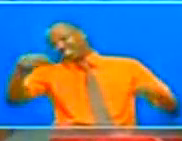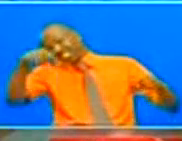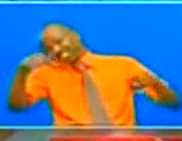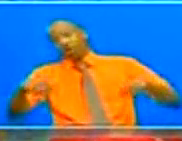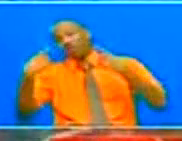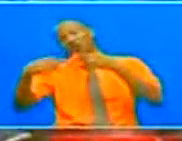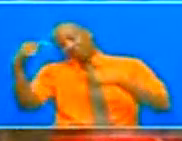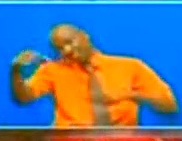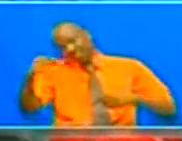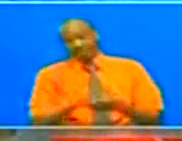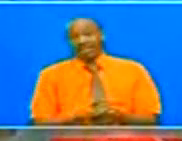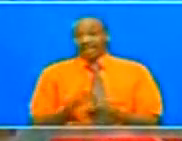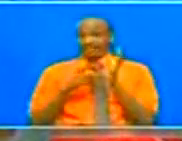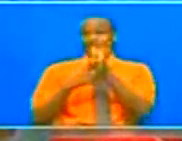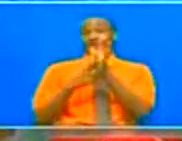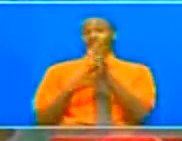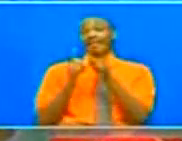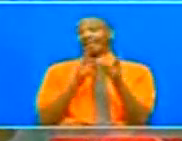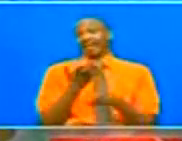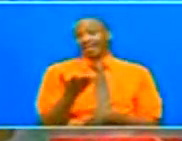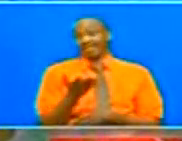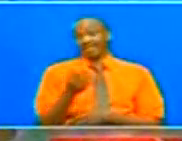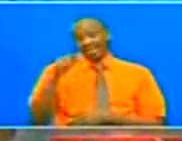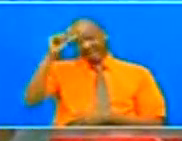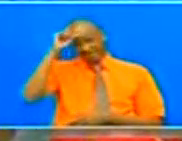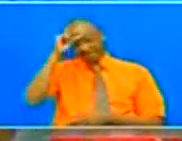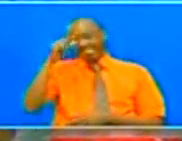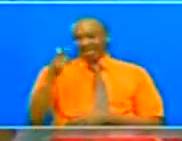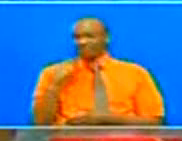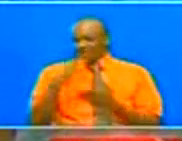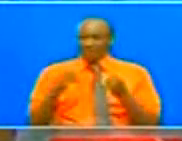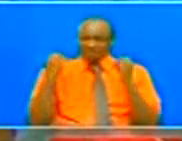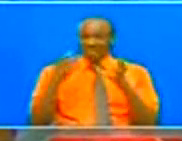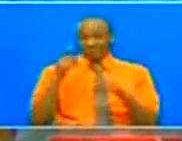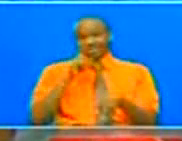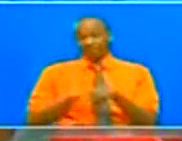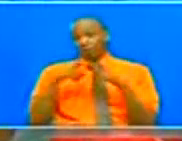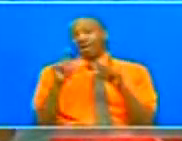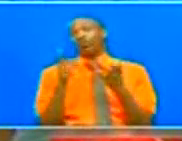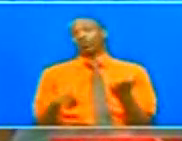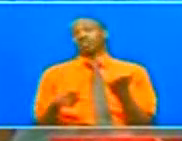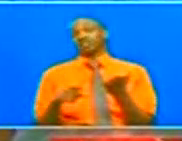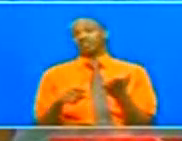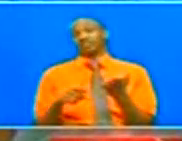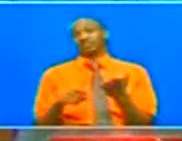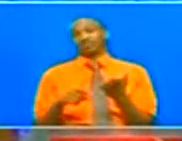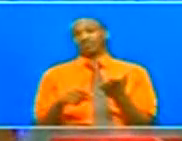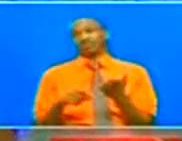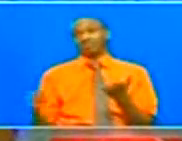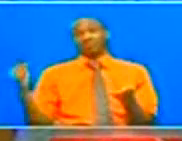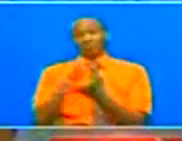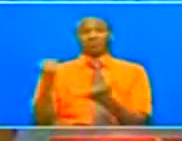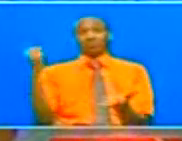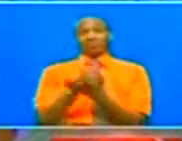mean, like Mandera, I think the government has been pressurized so many times, you know, to allow the recruitment of